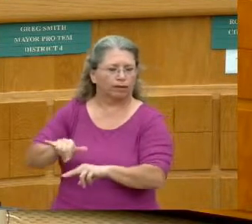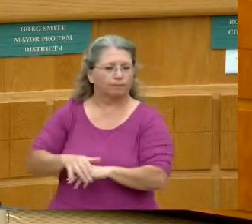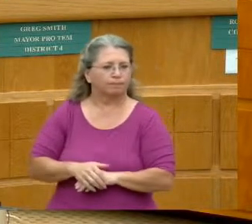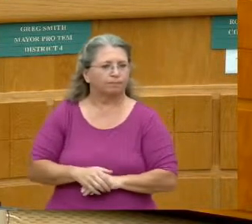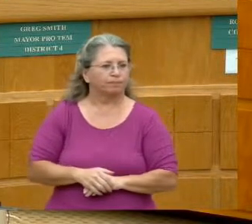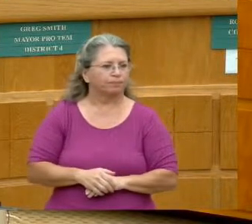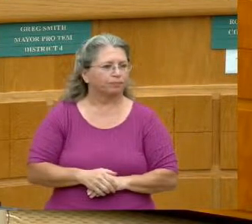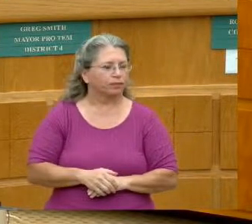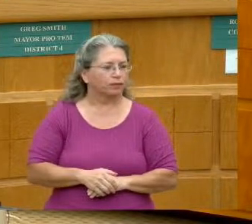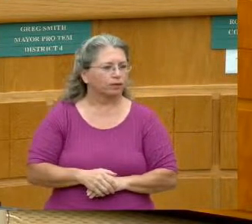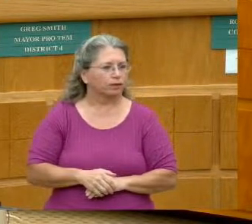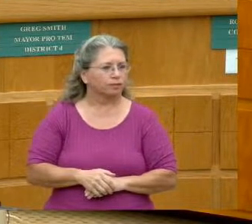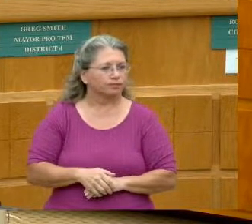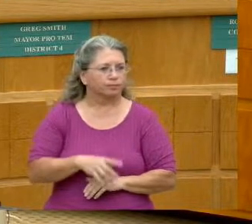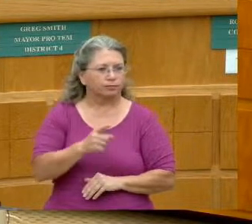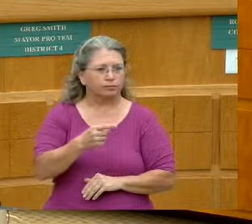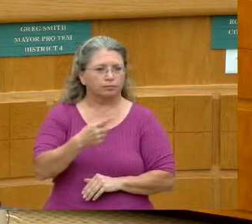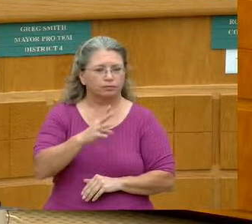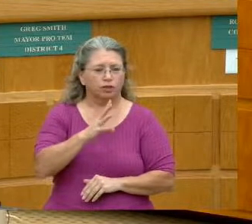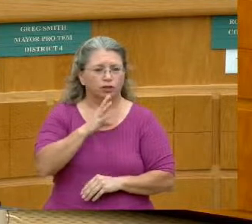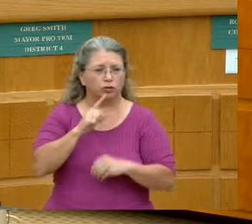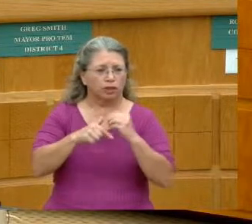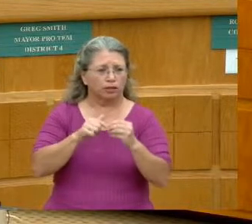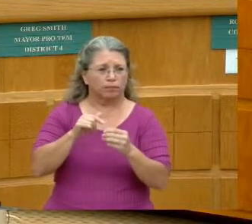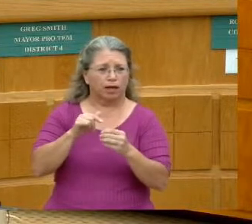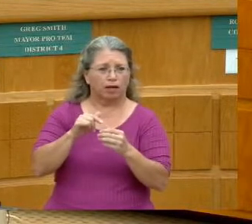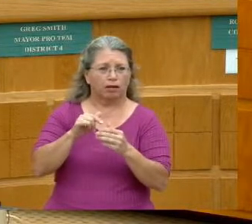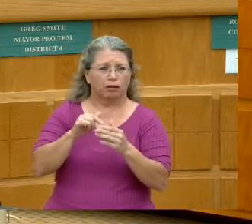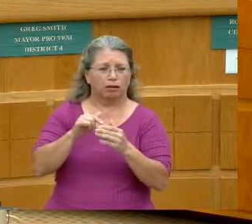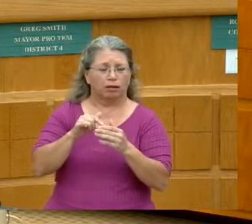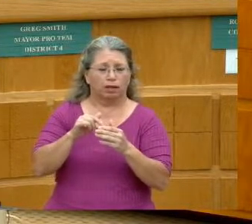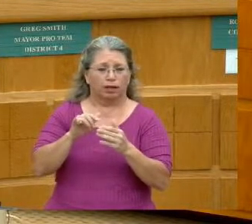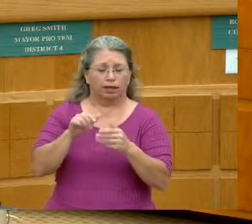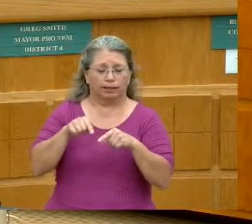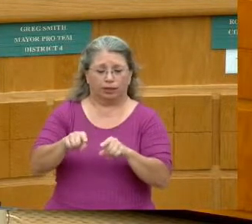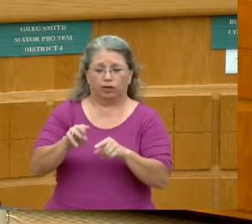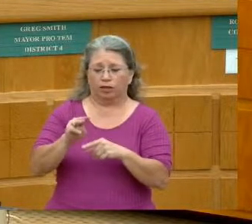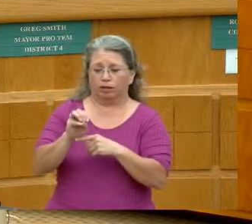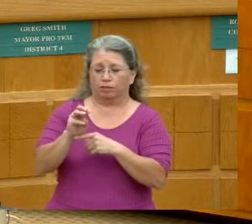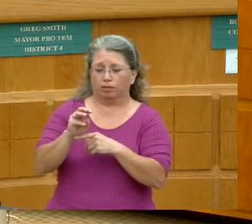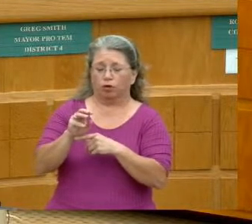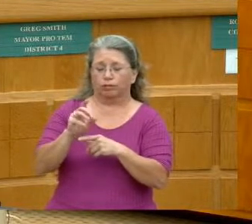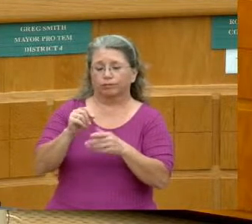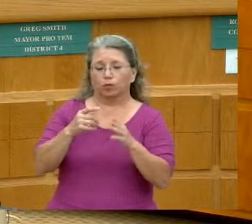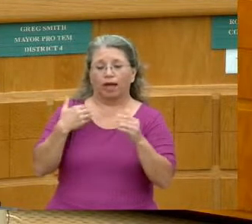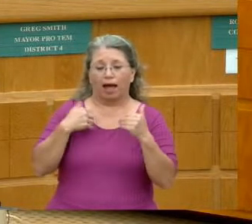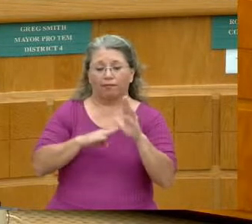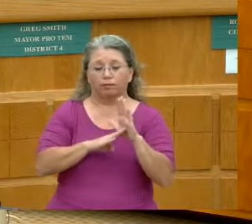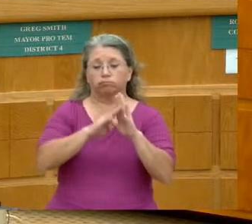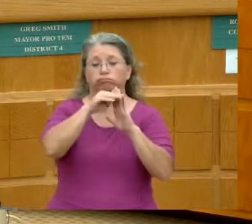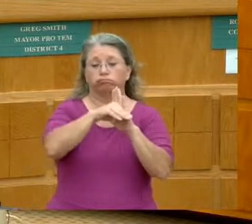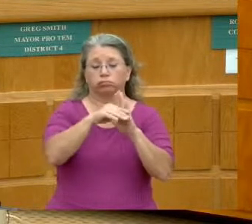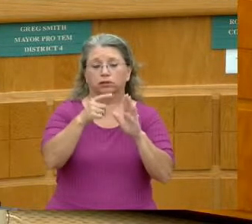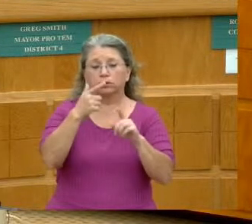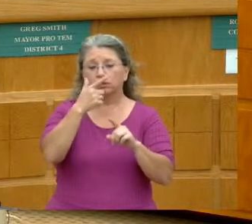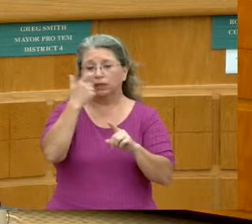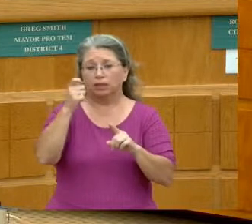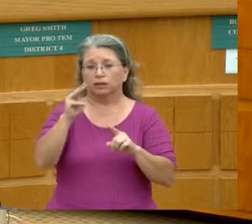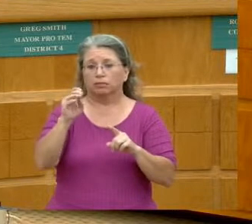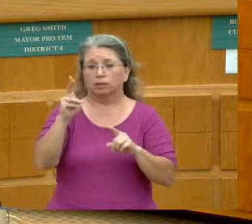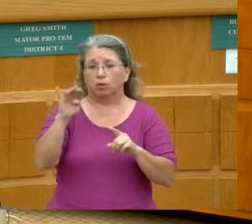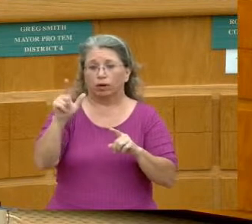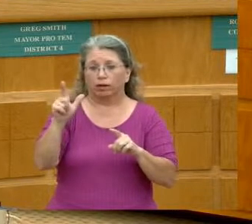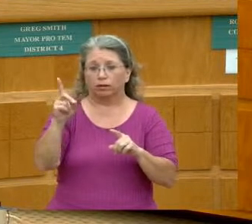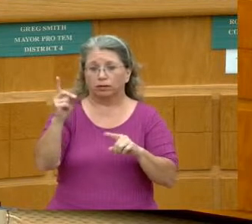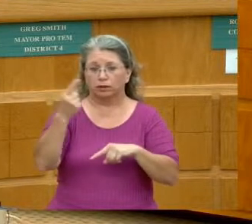There was a mention of the Memorial Day bump. Should we, or are we considering tightening restrictions so we don't see that again on July